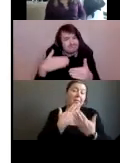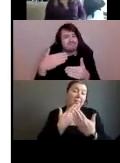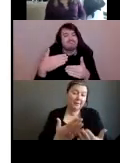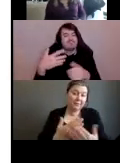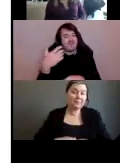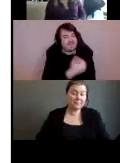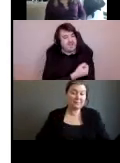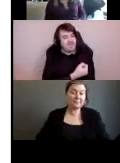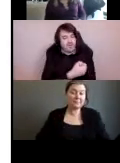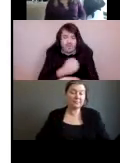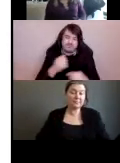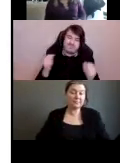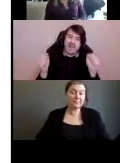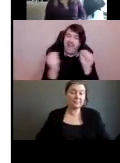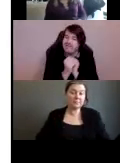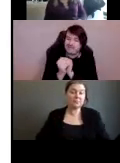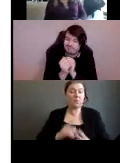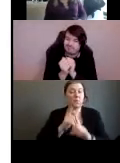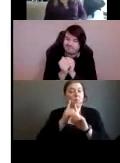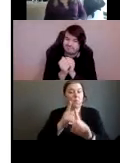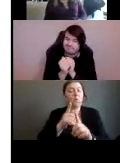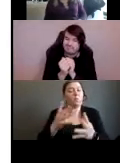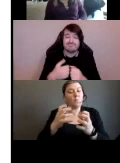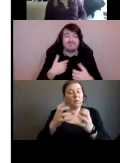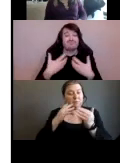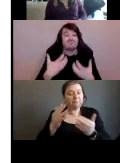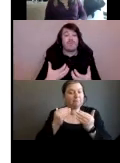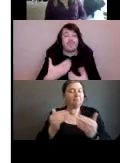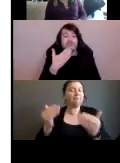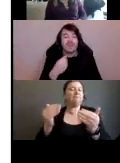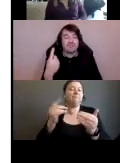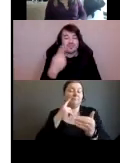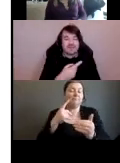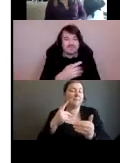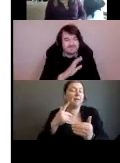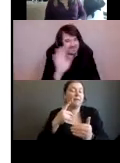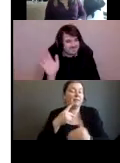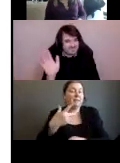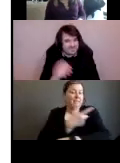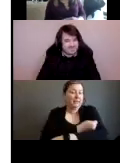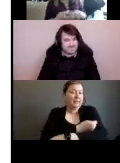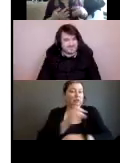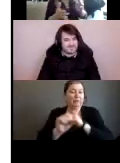Thank you very much to help move forward on our vaccination campaign here in Ottawa. Have a nice day.